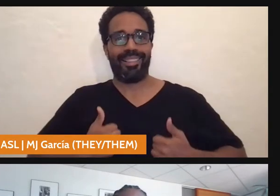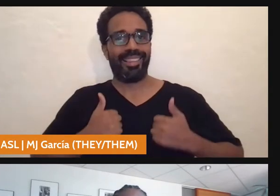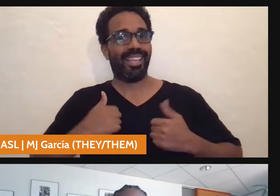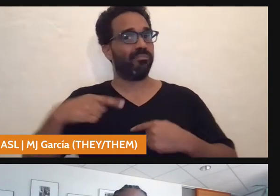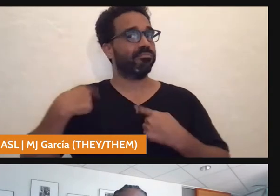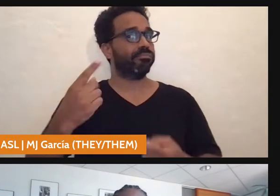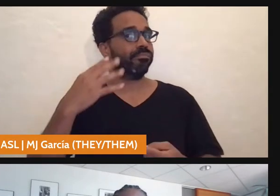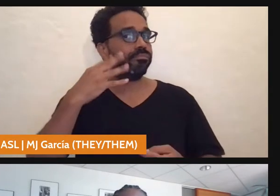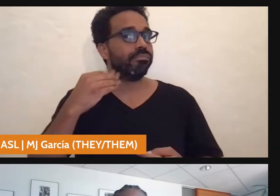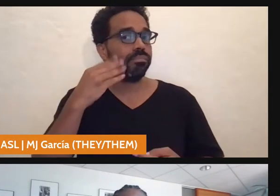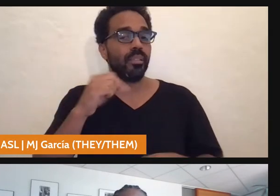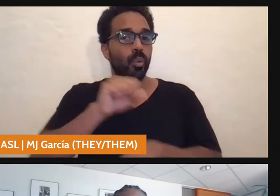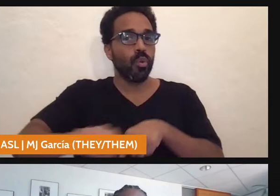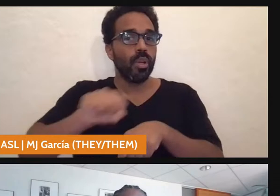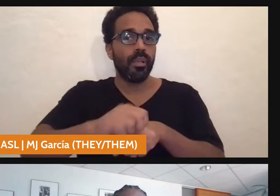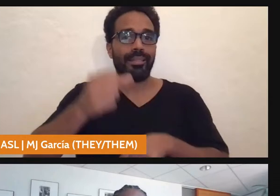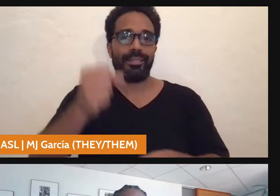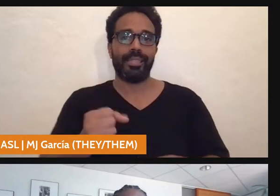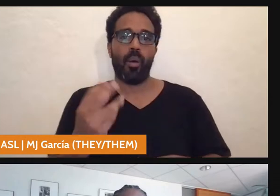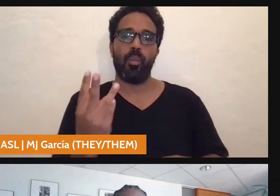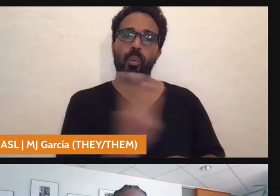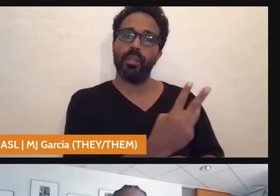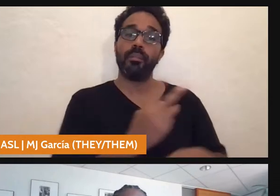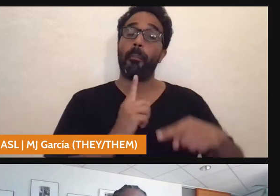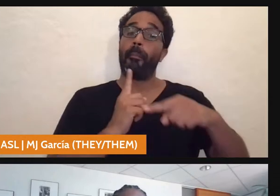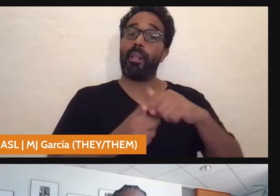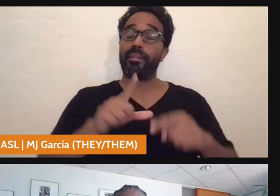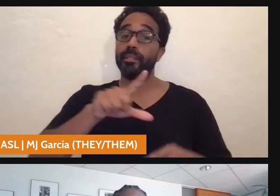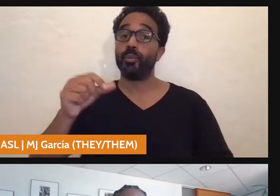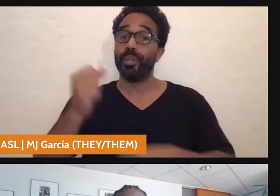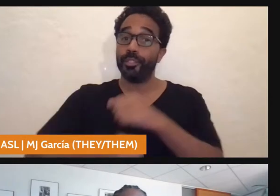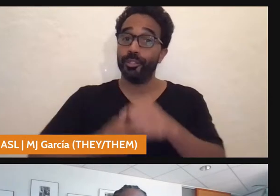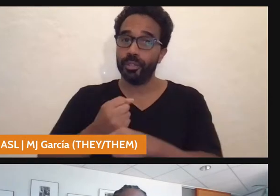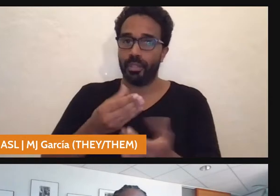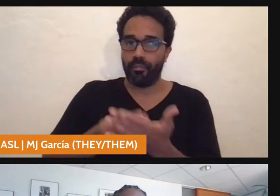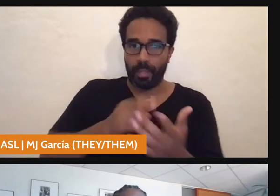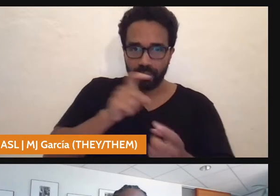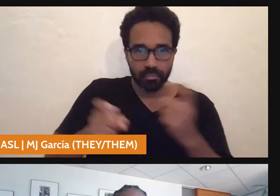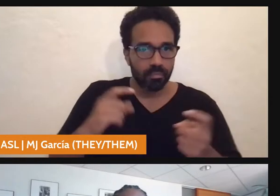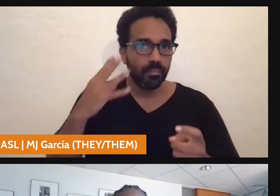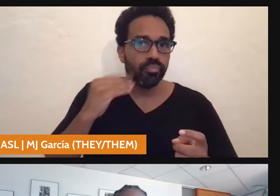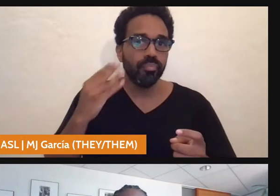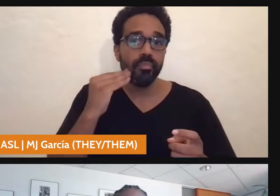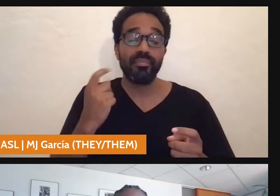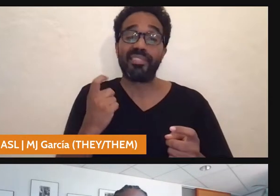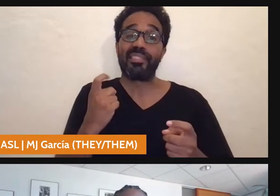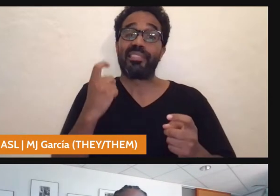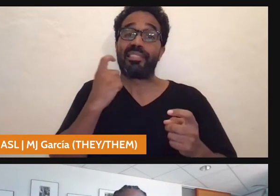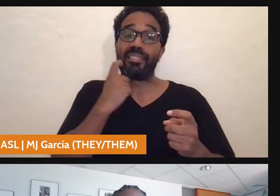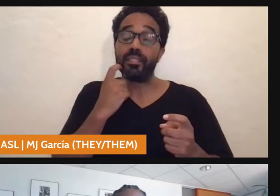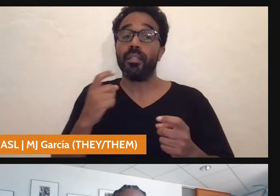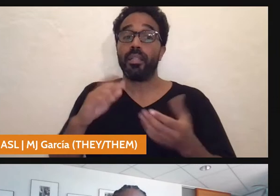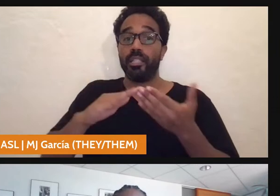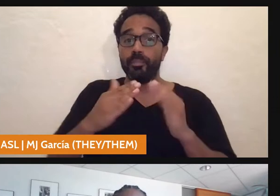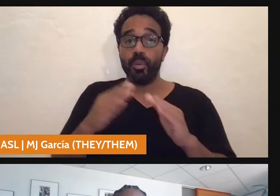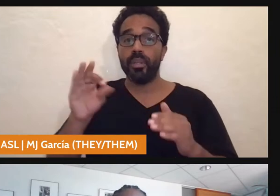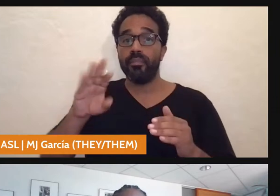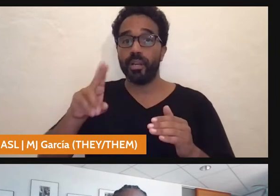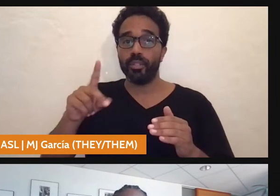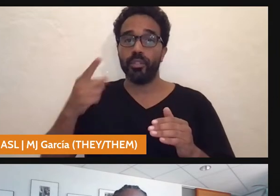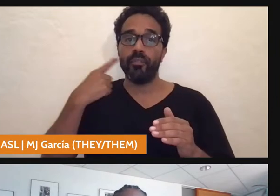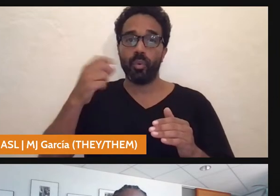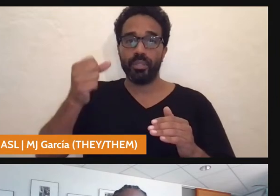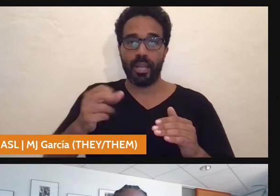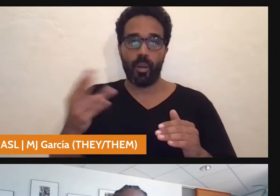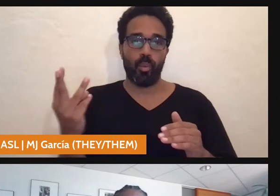as well as 20 years of philanthropic experience, most recently with the Community Foundation for Southwest Washington. She's also